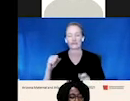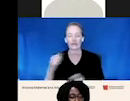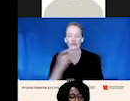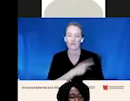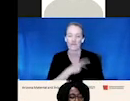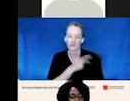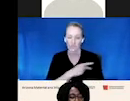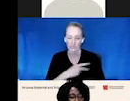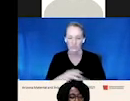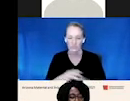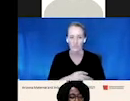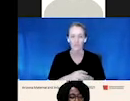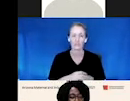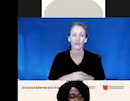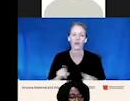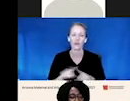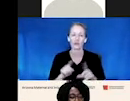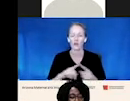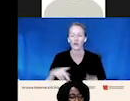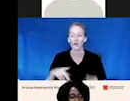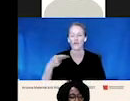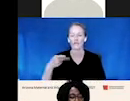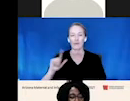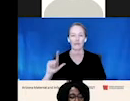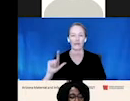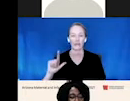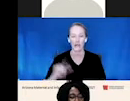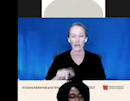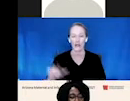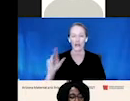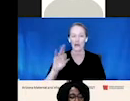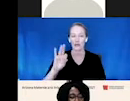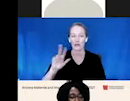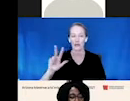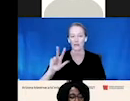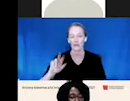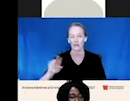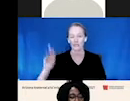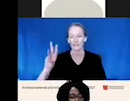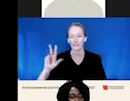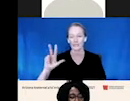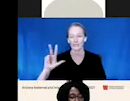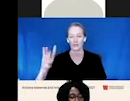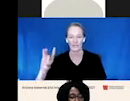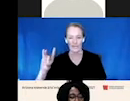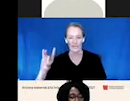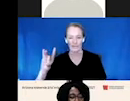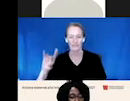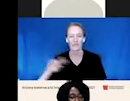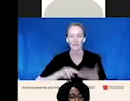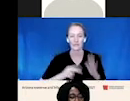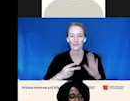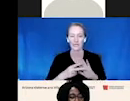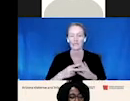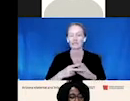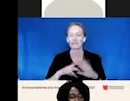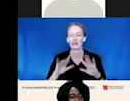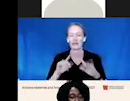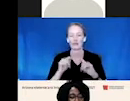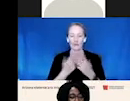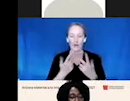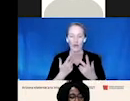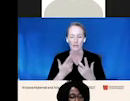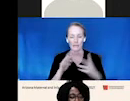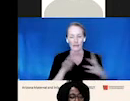have Public Law 638. Sometimes people will hear about that. That means that the tribes have taken control of the way their money